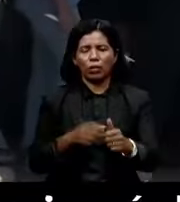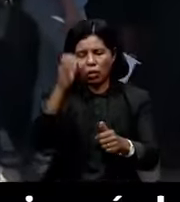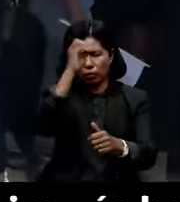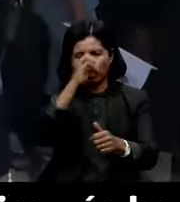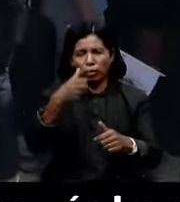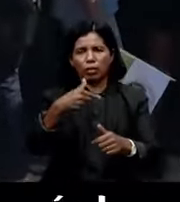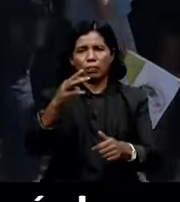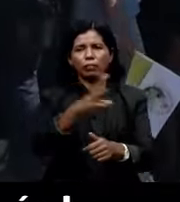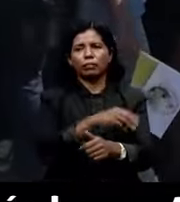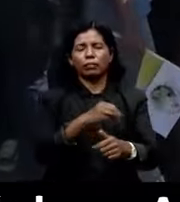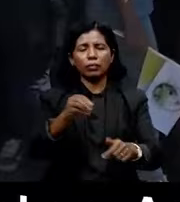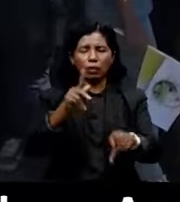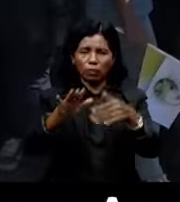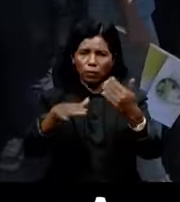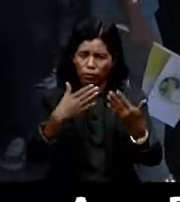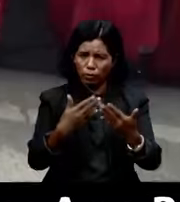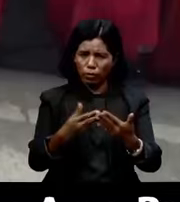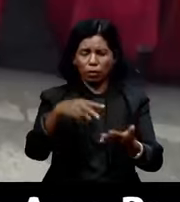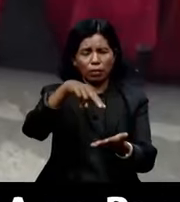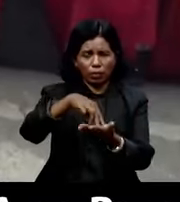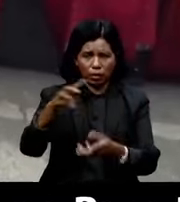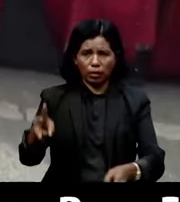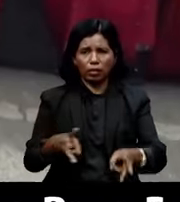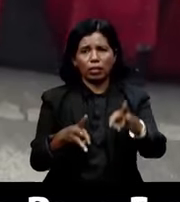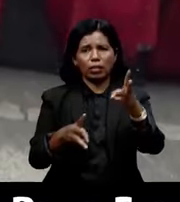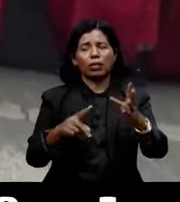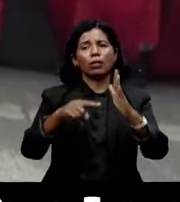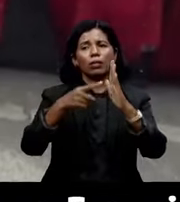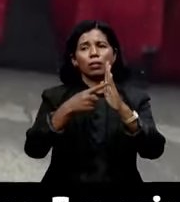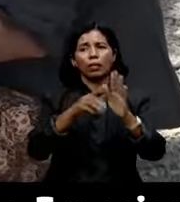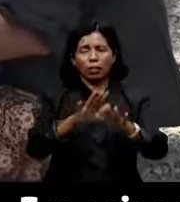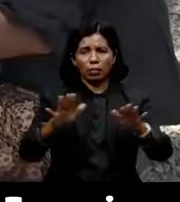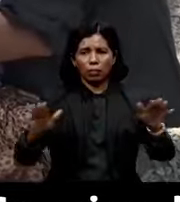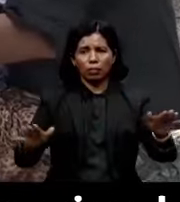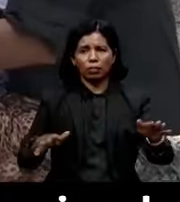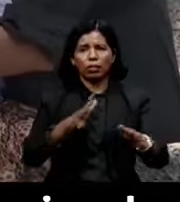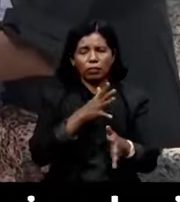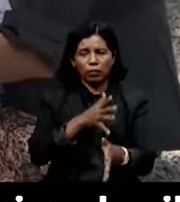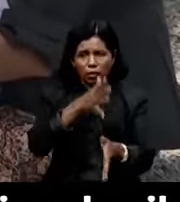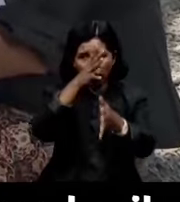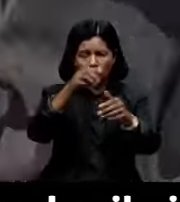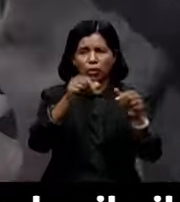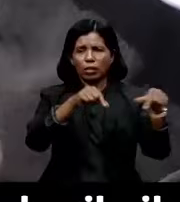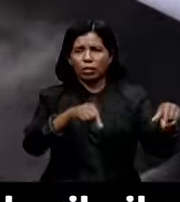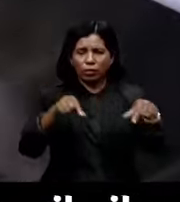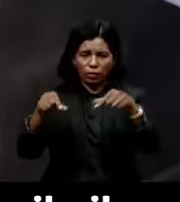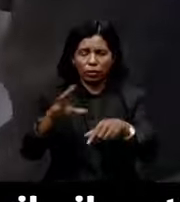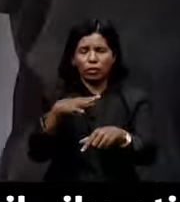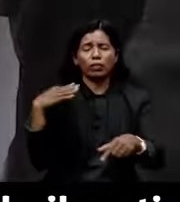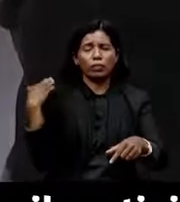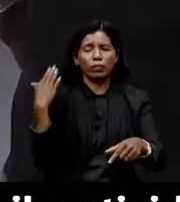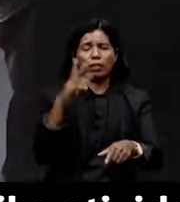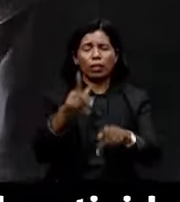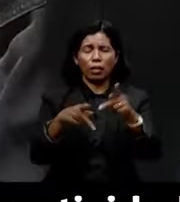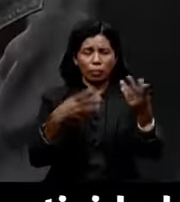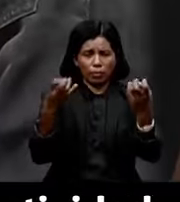zemeni e terreno peregrino sira ne be hambri ki estrada nini ne ha hu si labar kik ferika tuas deficiencia Zoven no ema